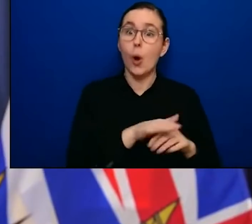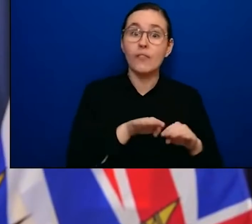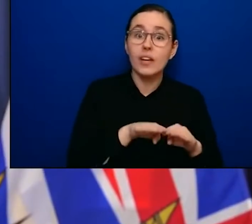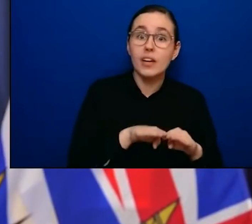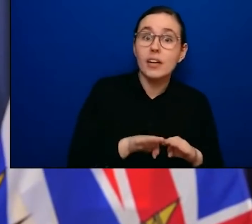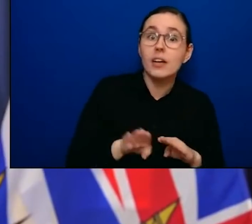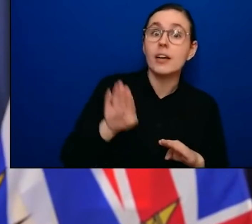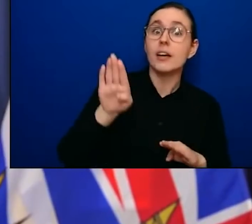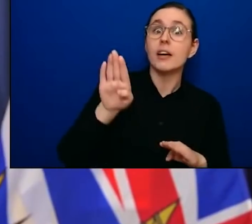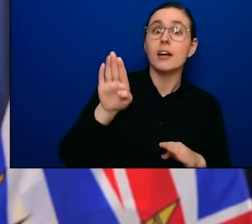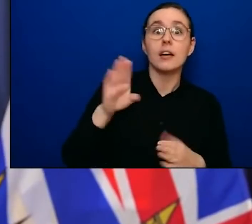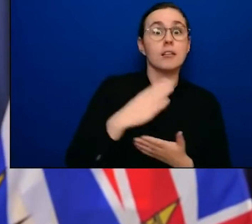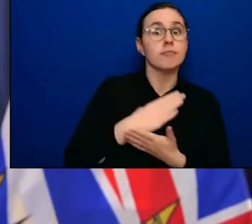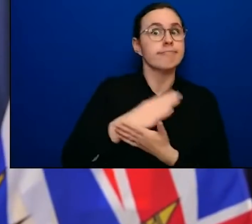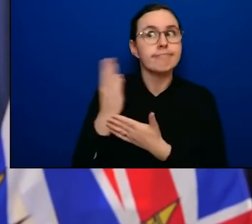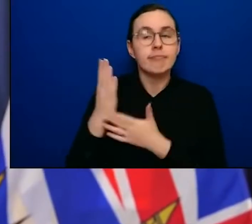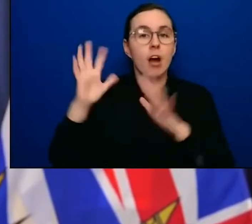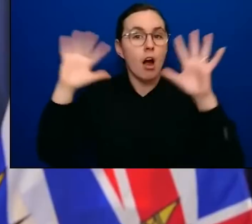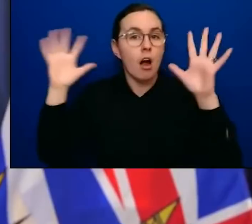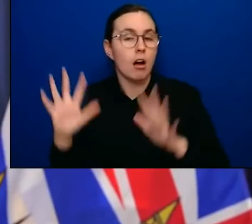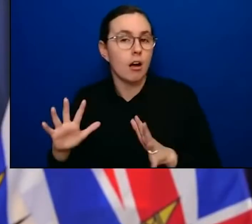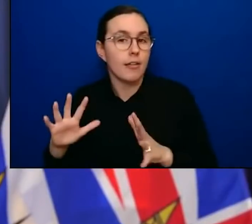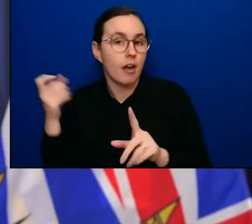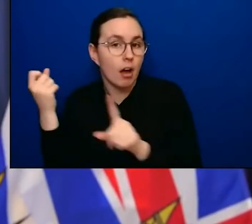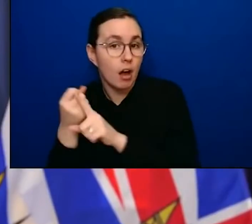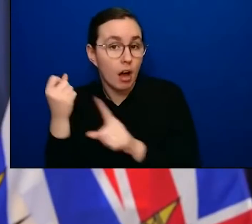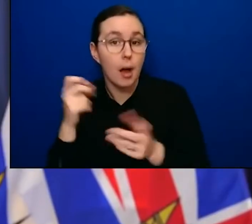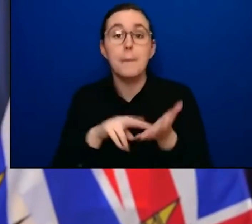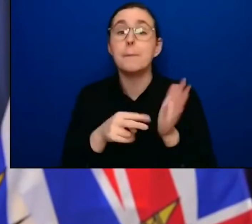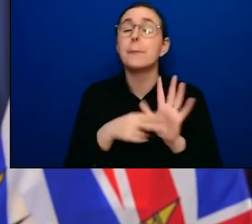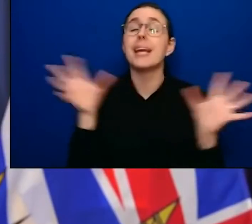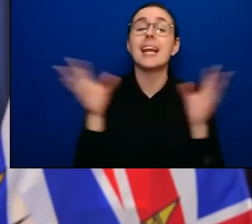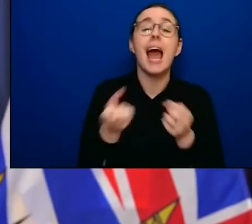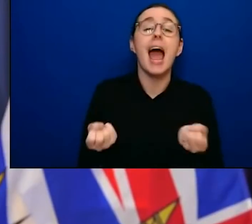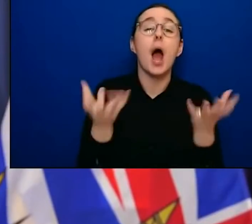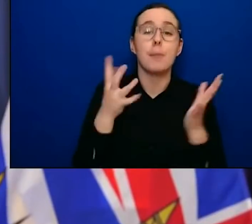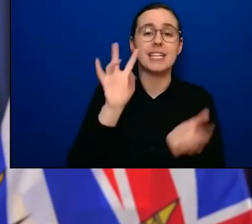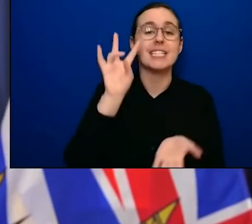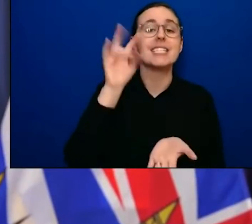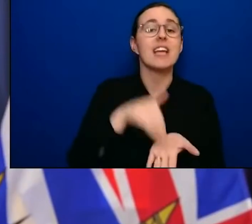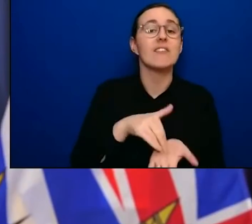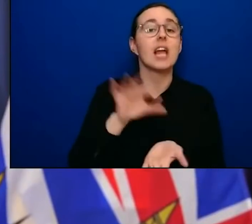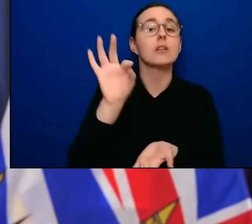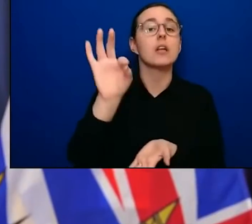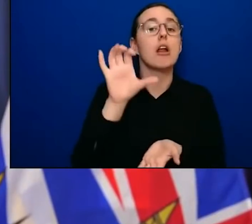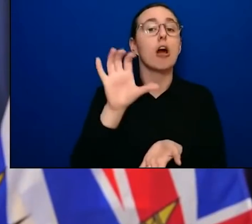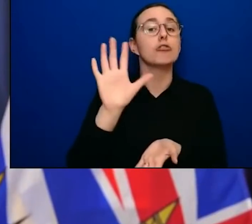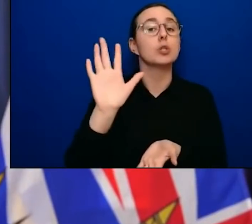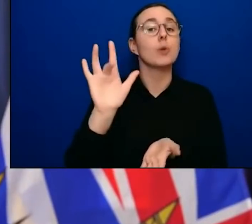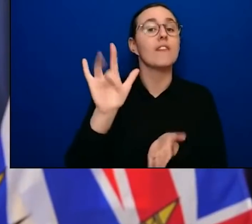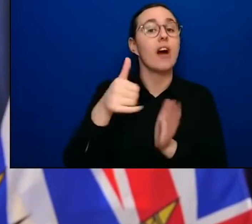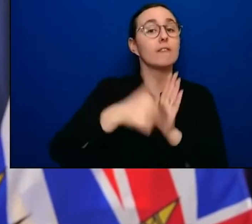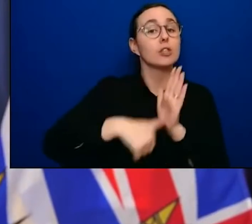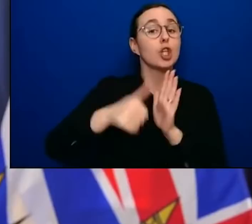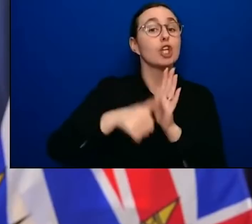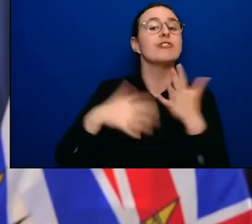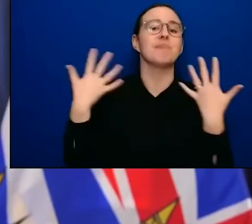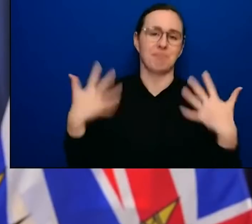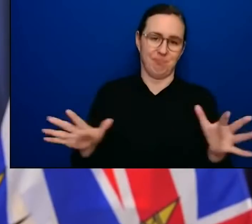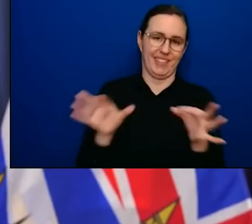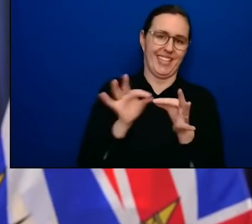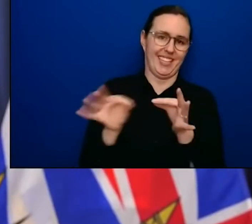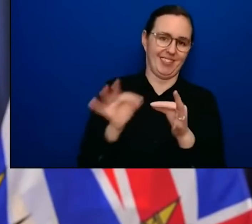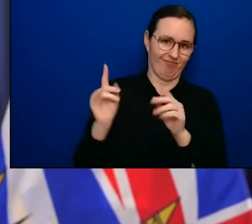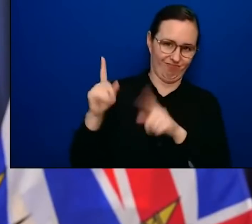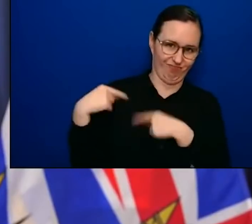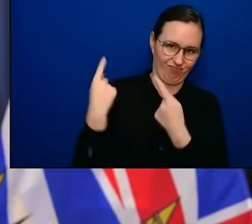severe weather patterns have caused 7,925 surgical postponements. As you can see, this was primarily and